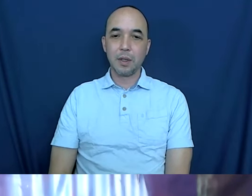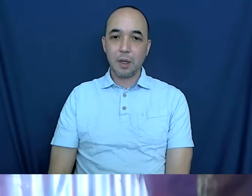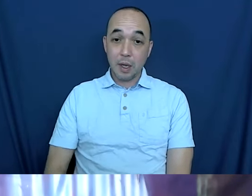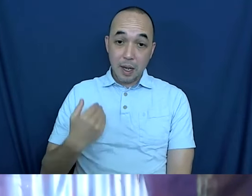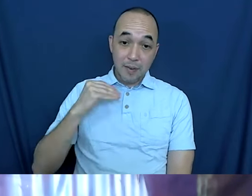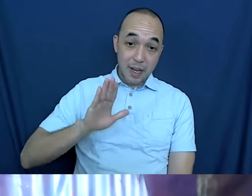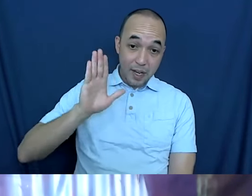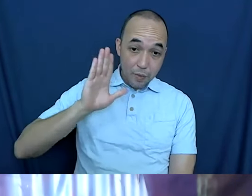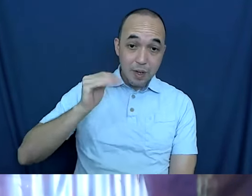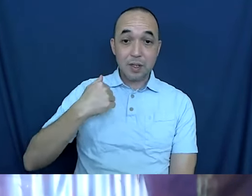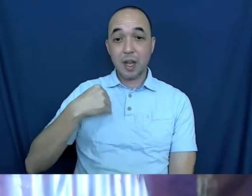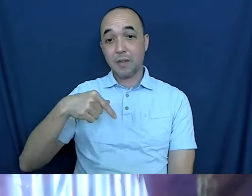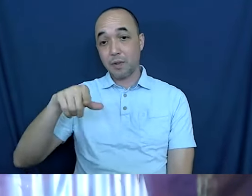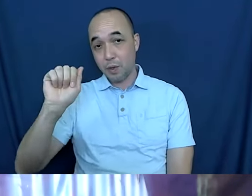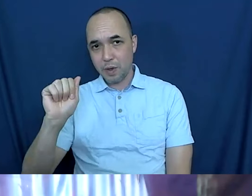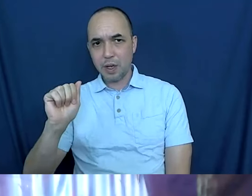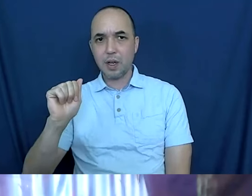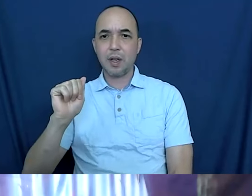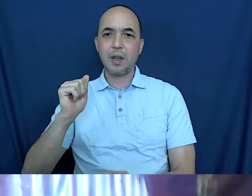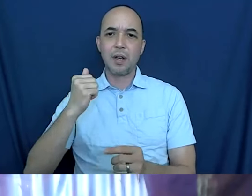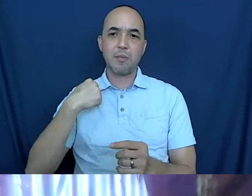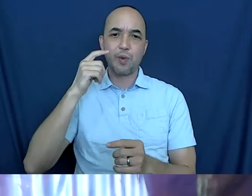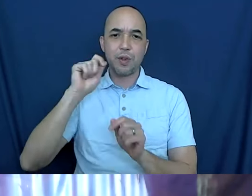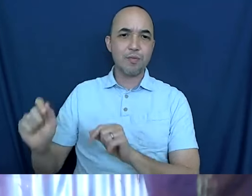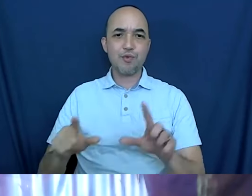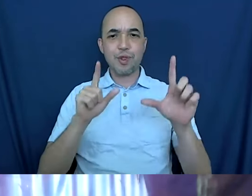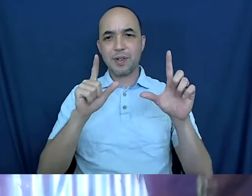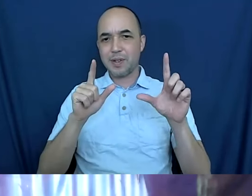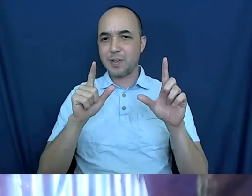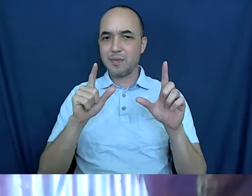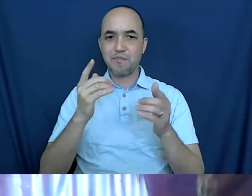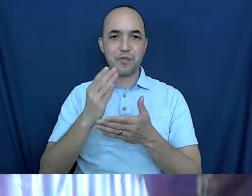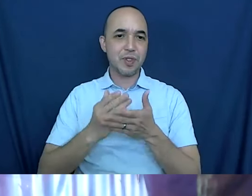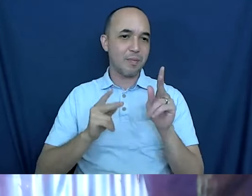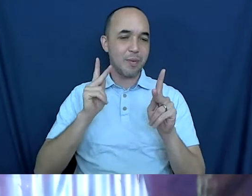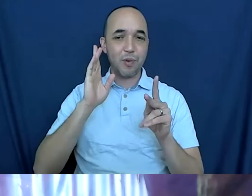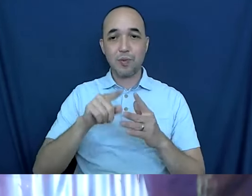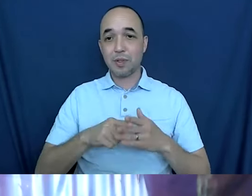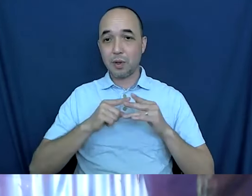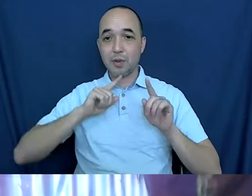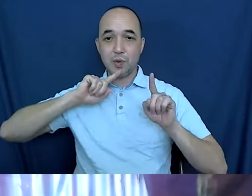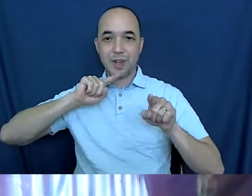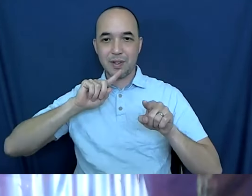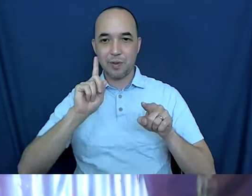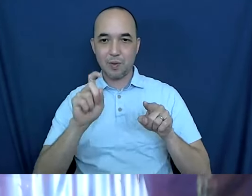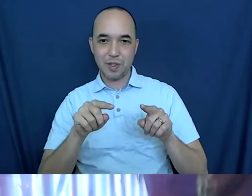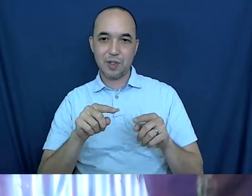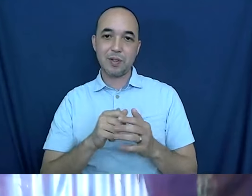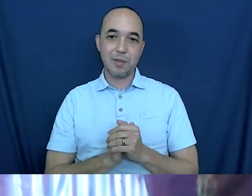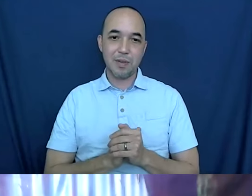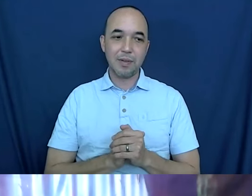too. I'm going to grab a couple people here and we'll just start answering some questions about story within